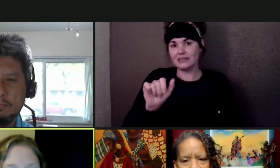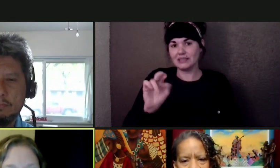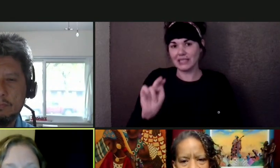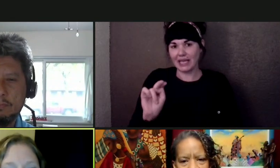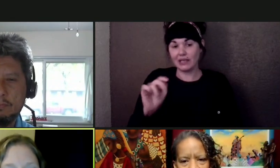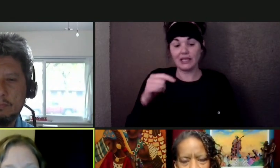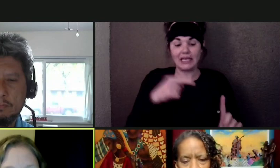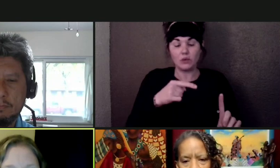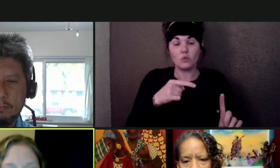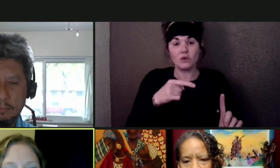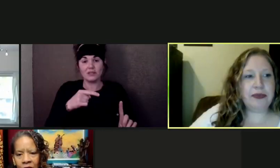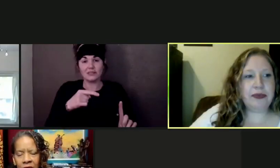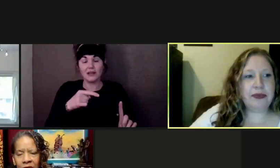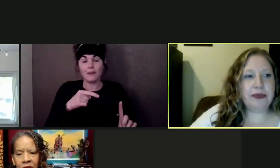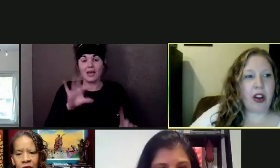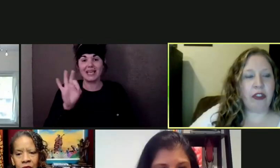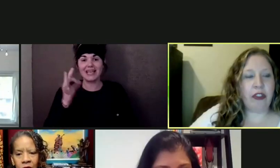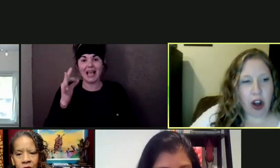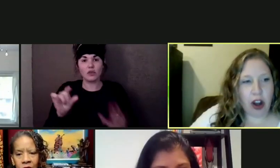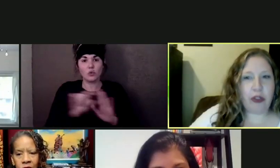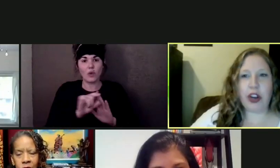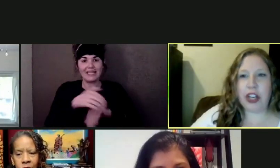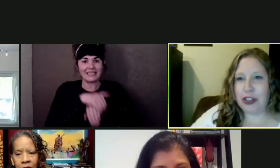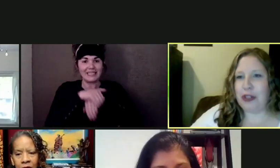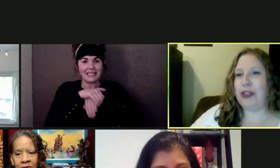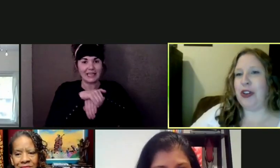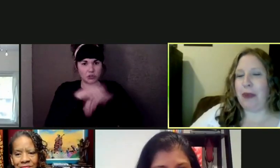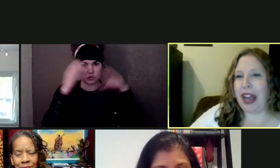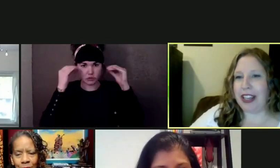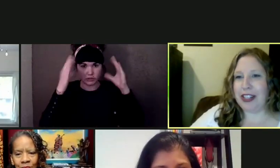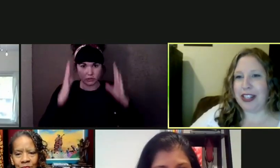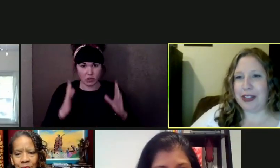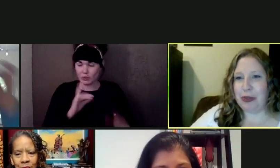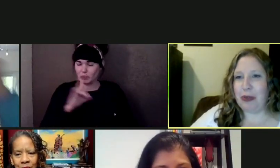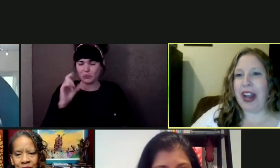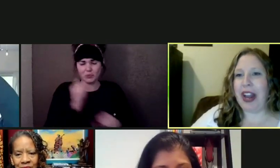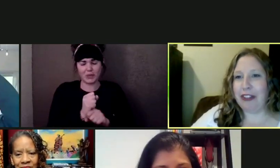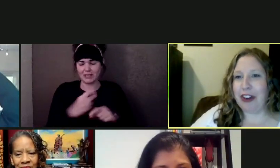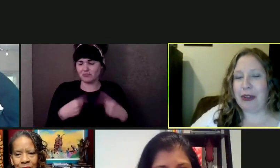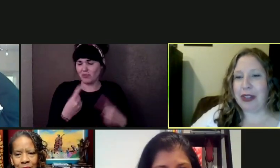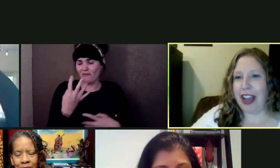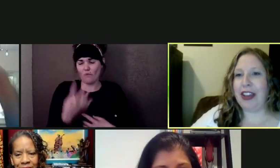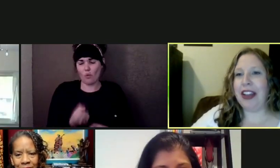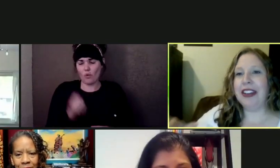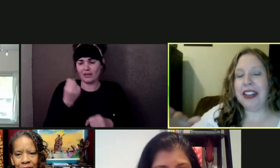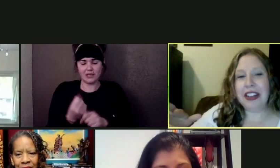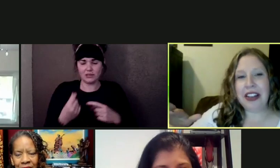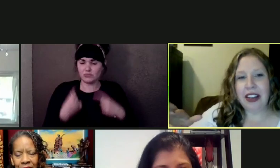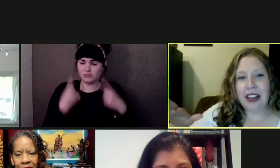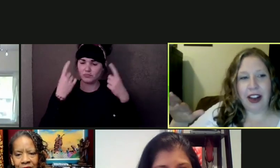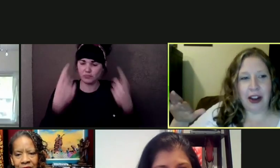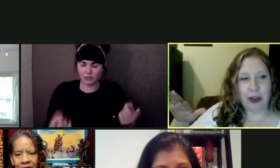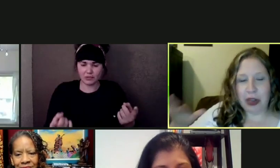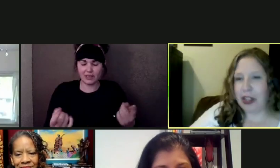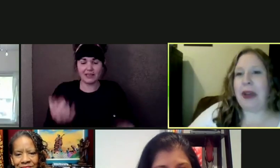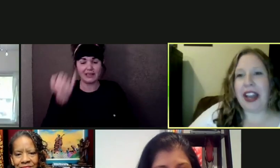And I truly, for all four years used to go back into his room whenever I was having